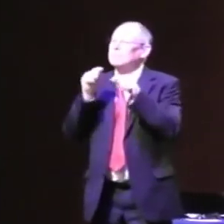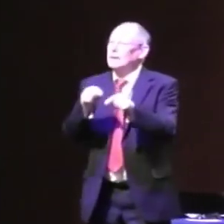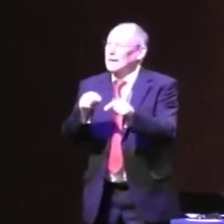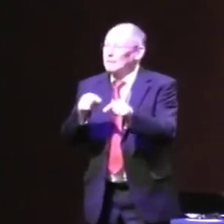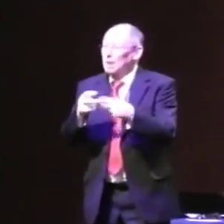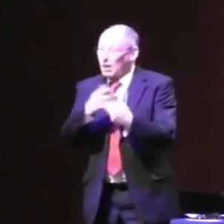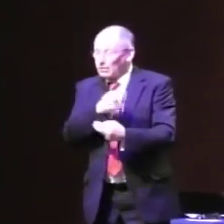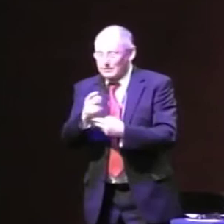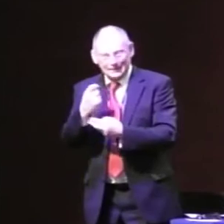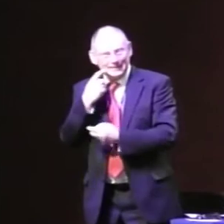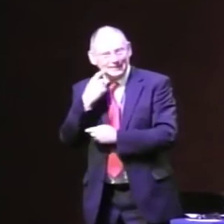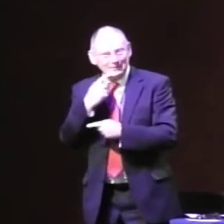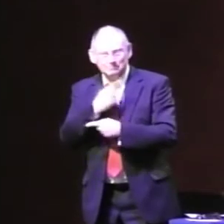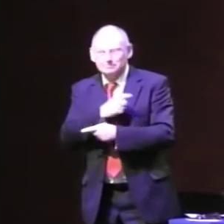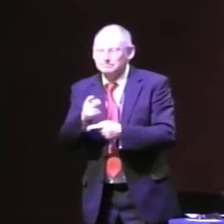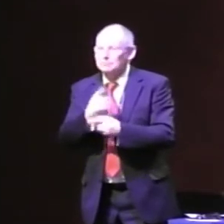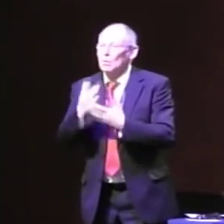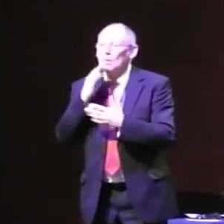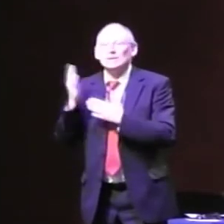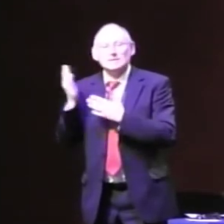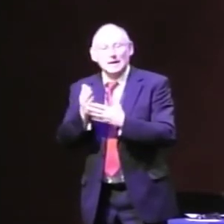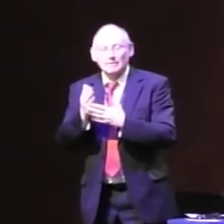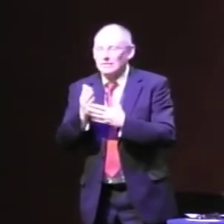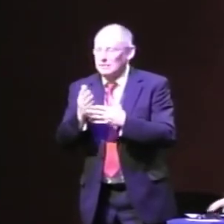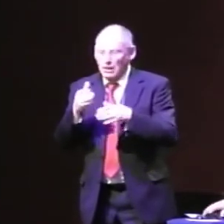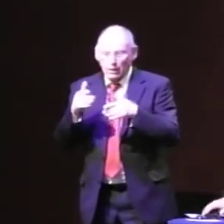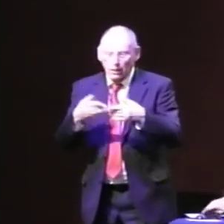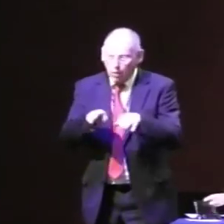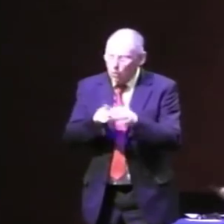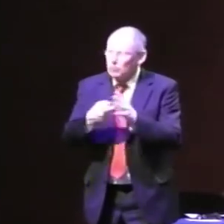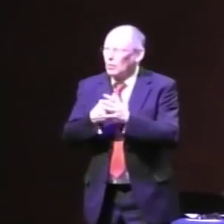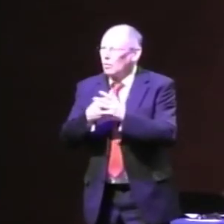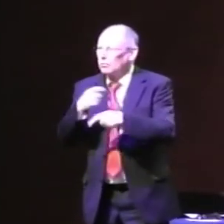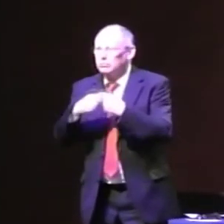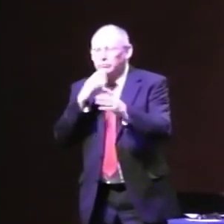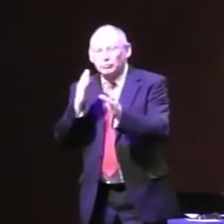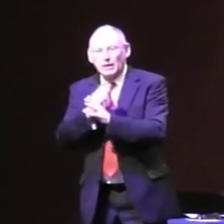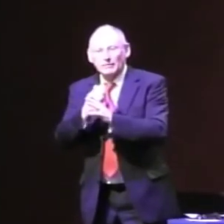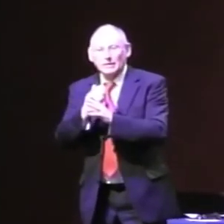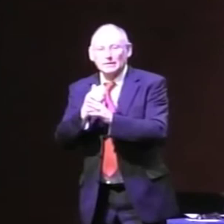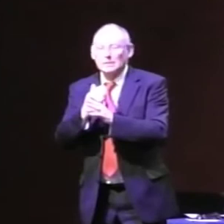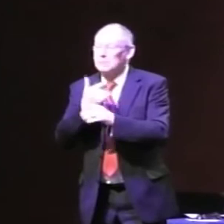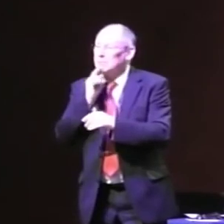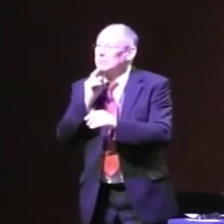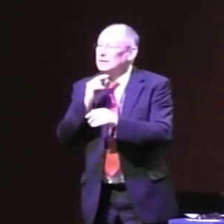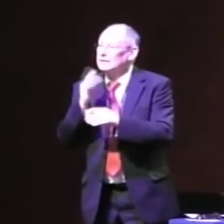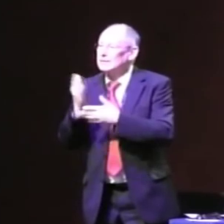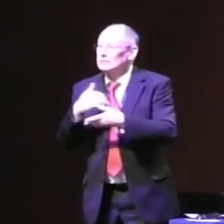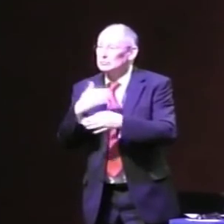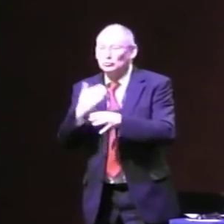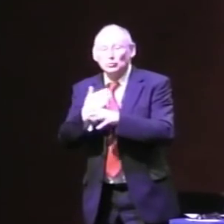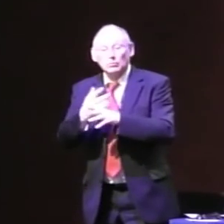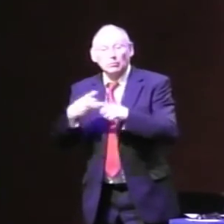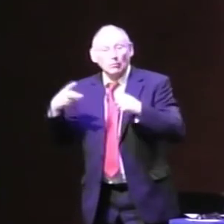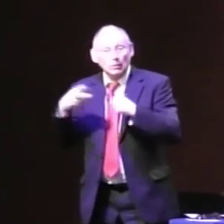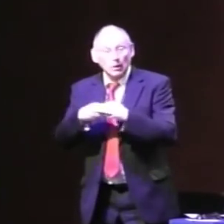even easier. When a service is lost or privatised, when decent public sector jobs are cut, they're never coming back. And they are